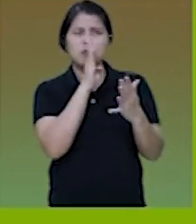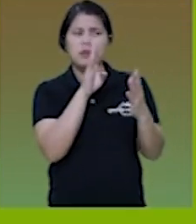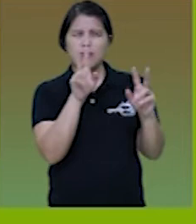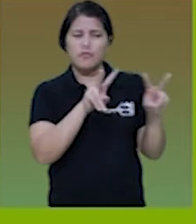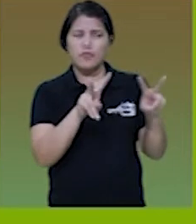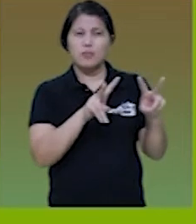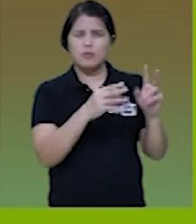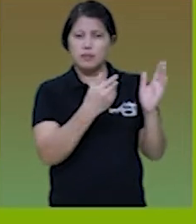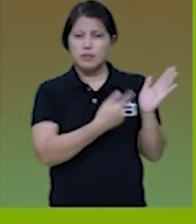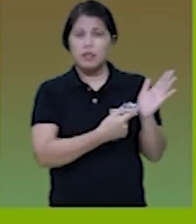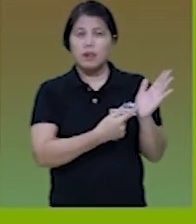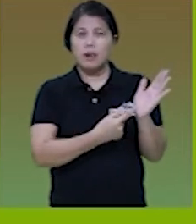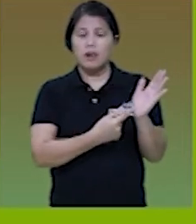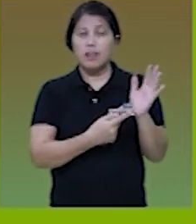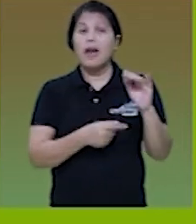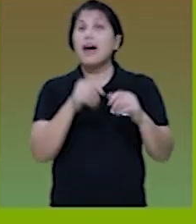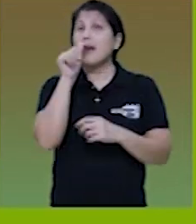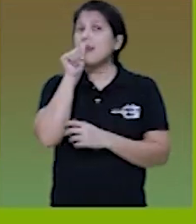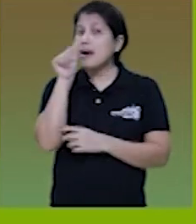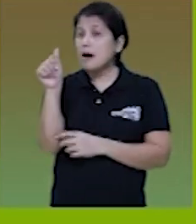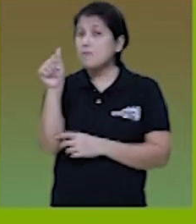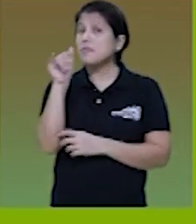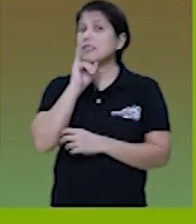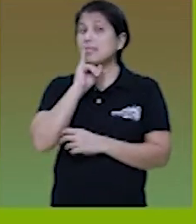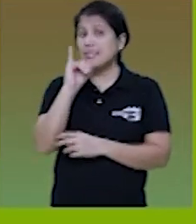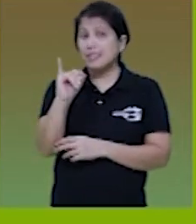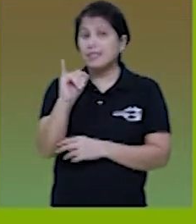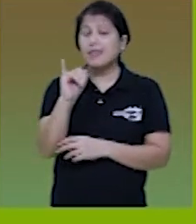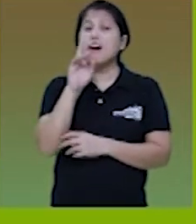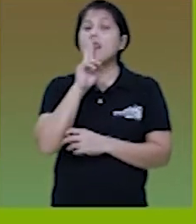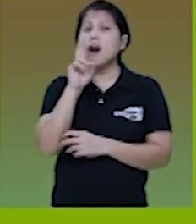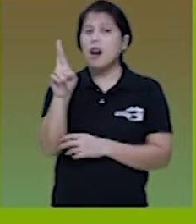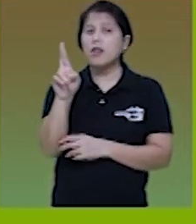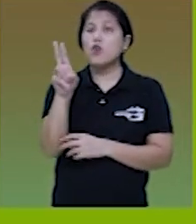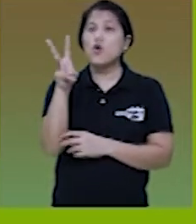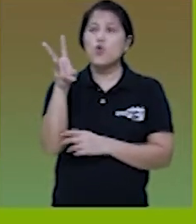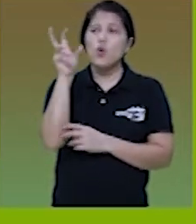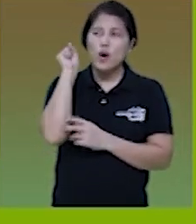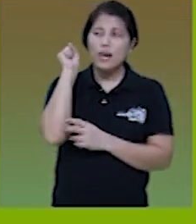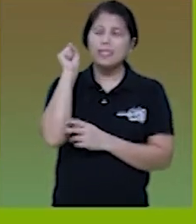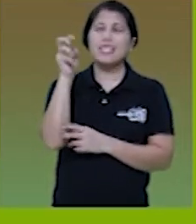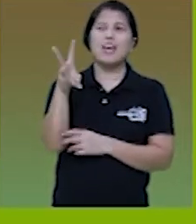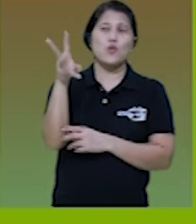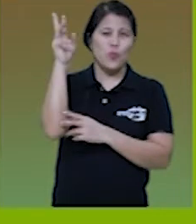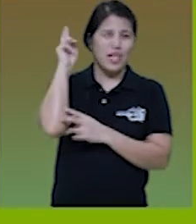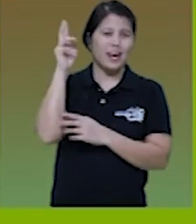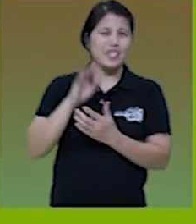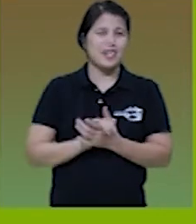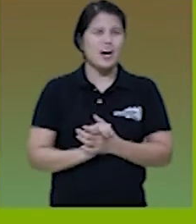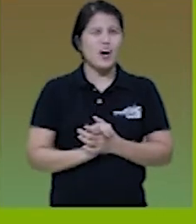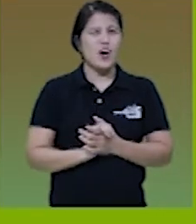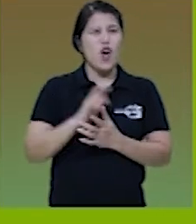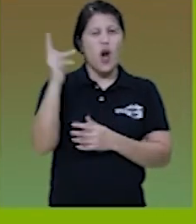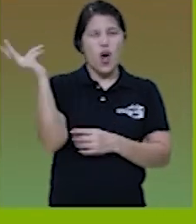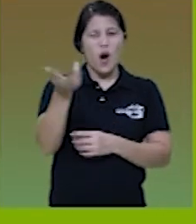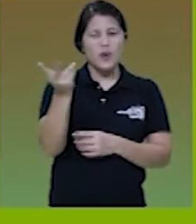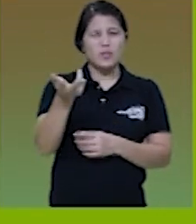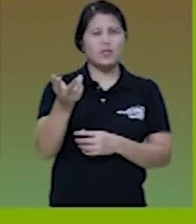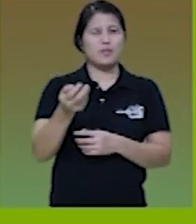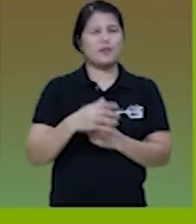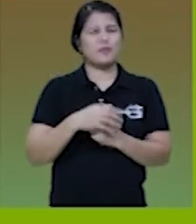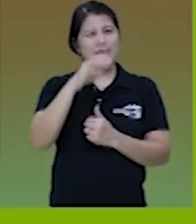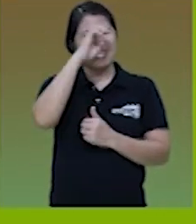Sure, teacher. They are am, is, are, was, and where. Awesome,